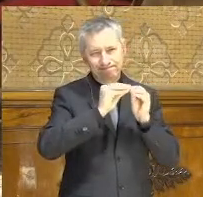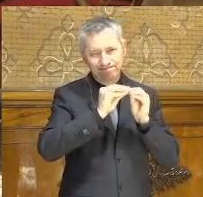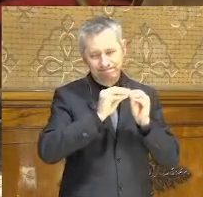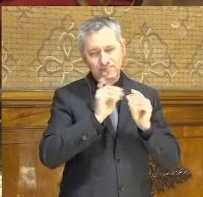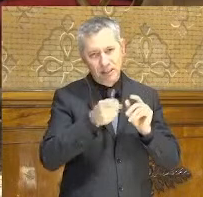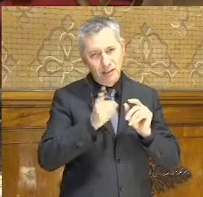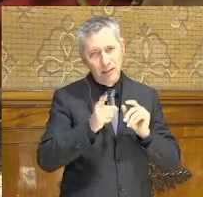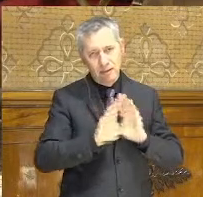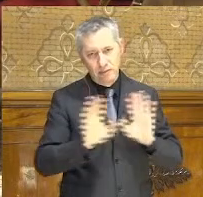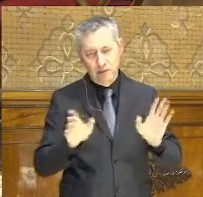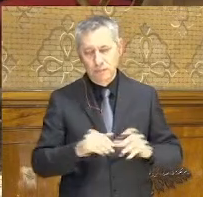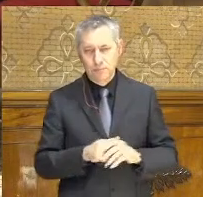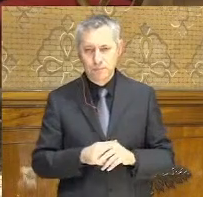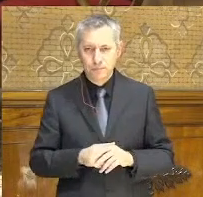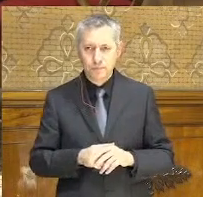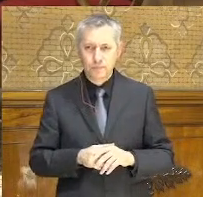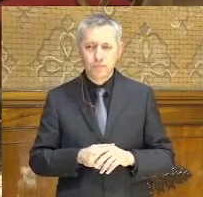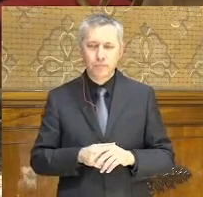On the other hand,